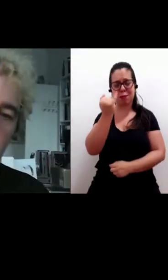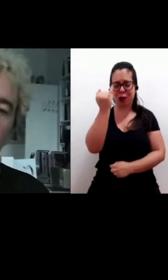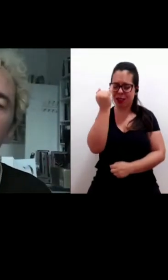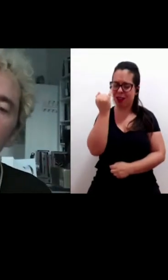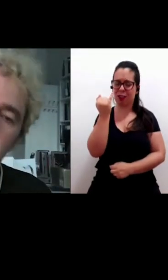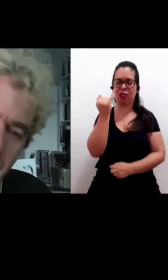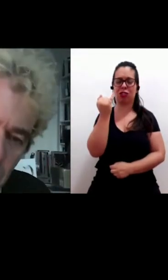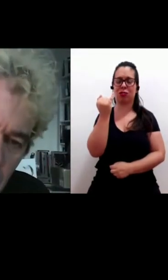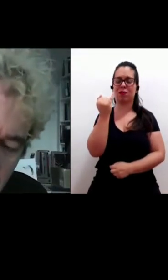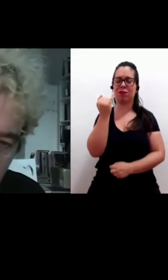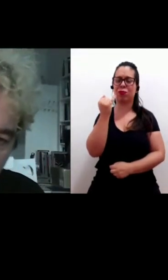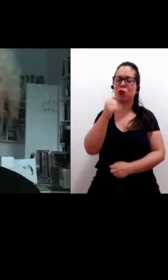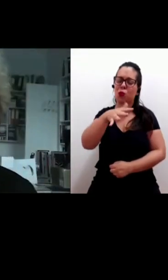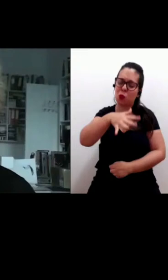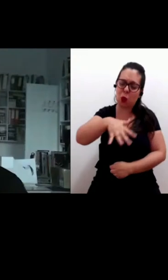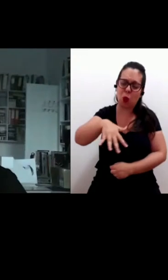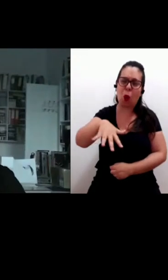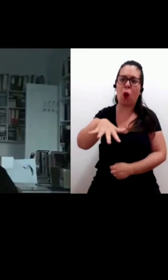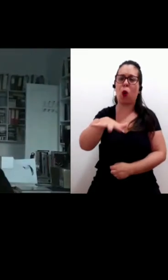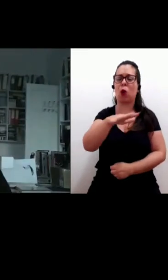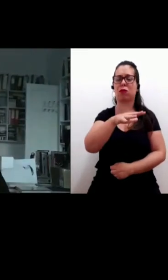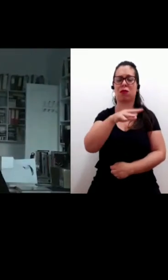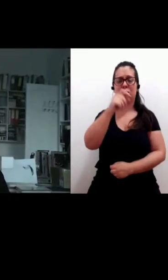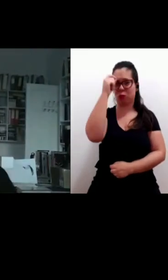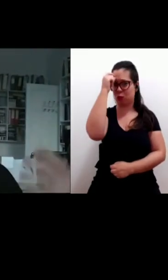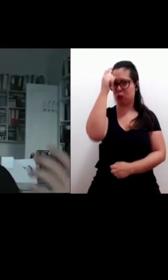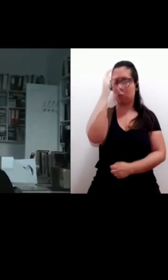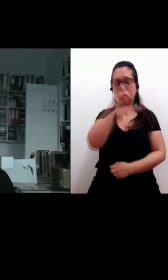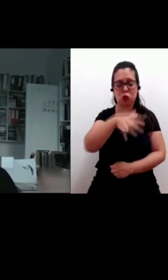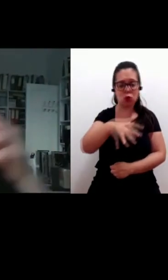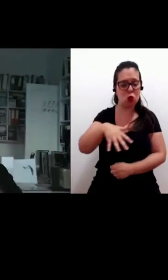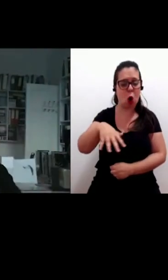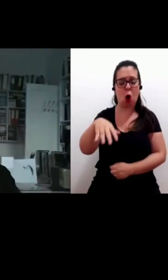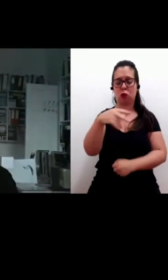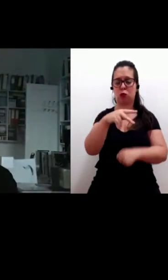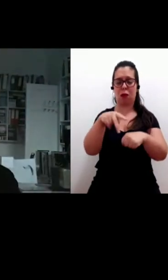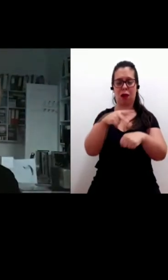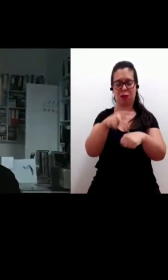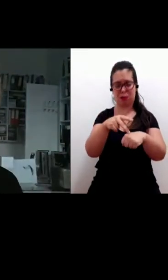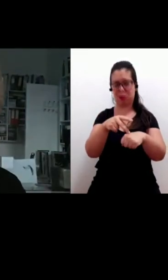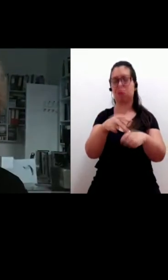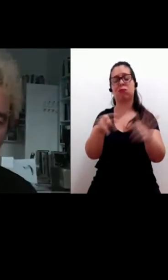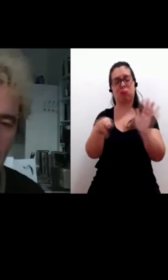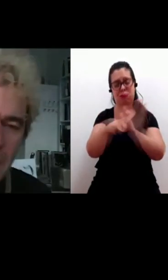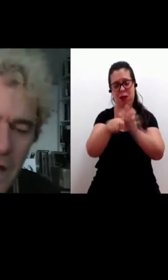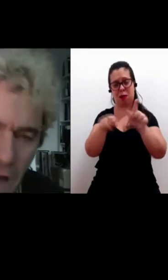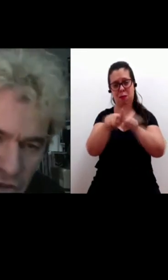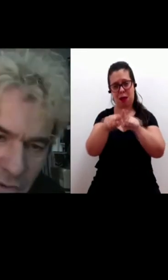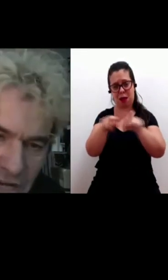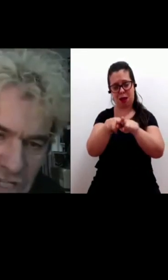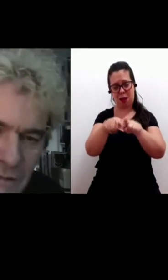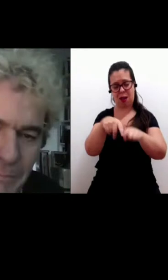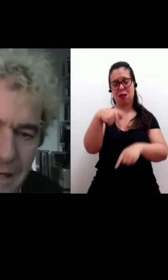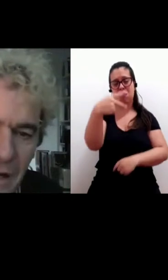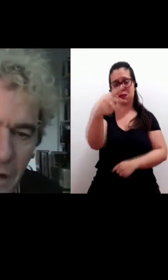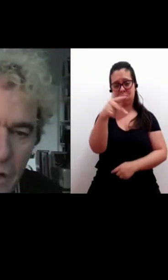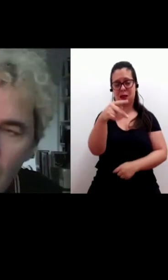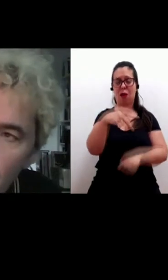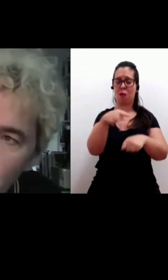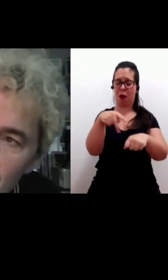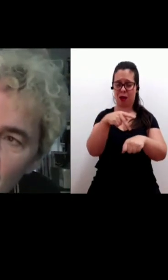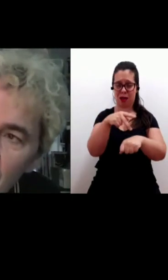every nation, including your great nation, to look after its cinema. Otherwise, it